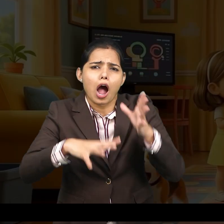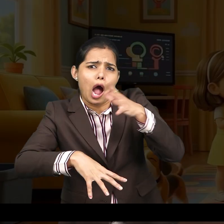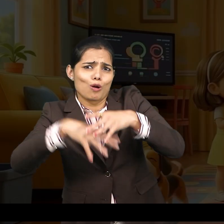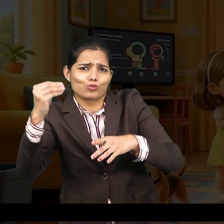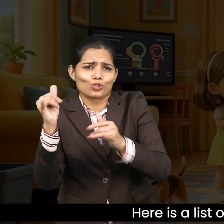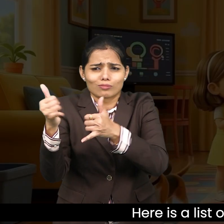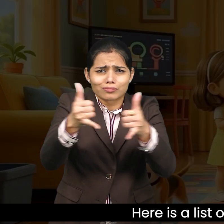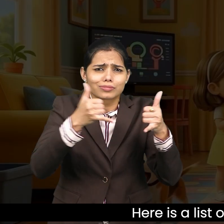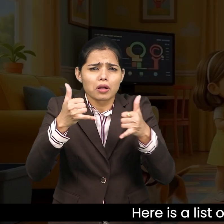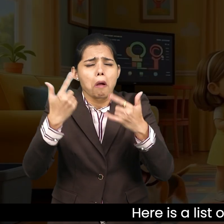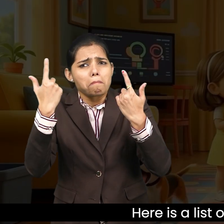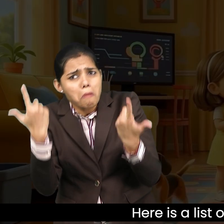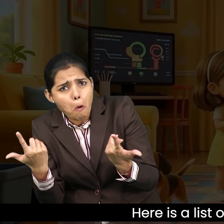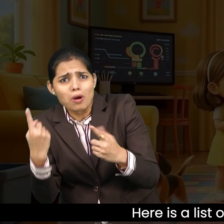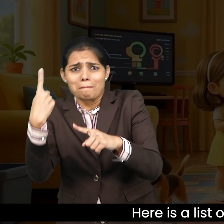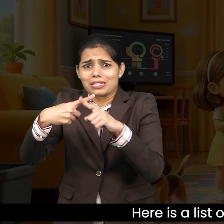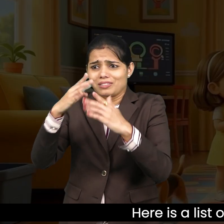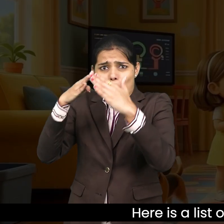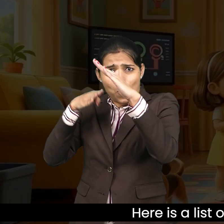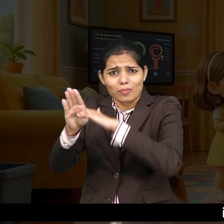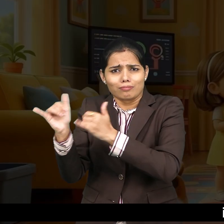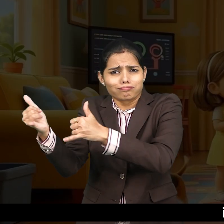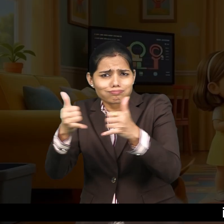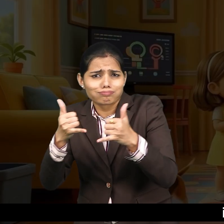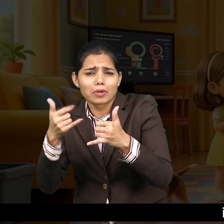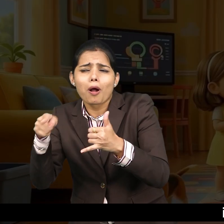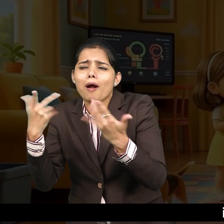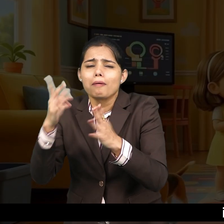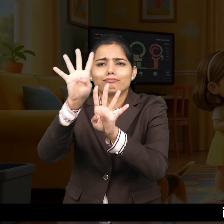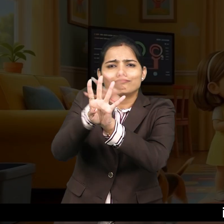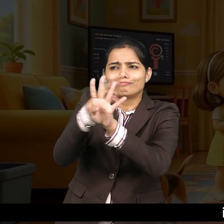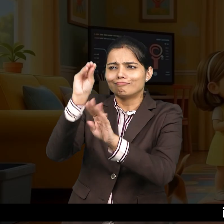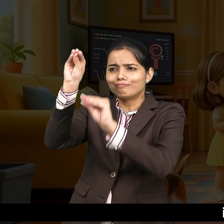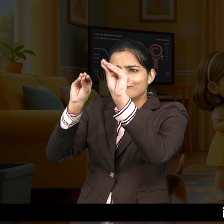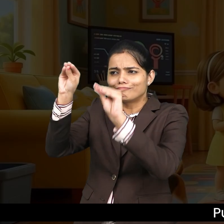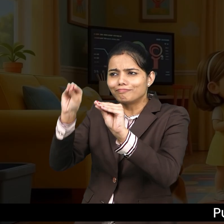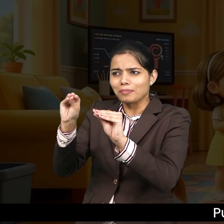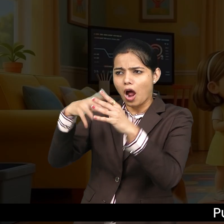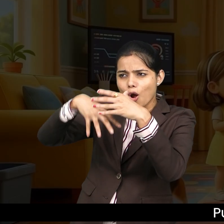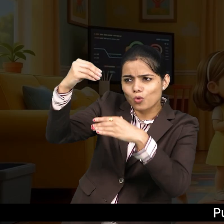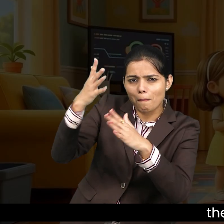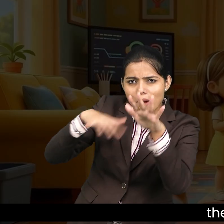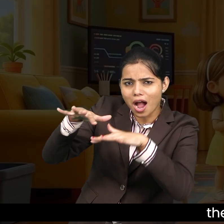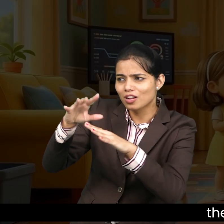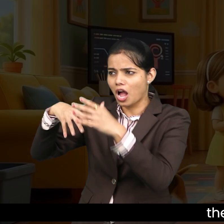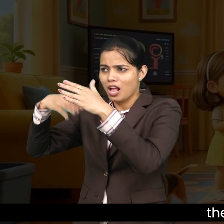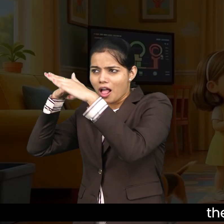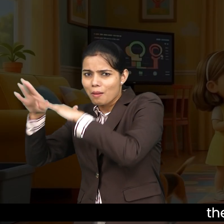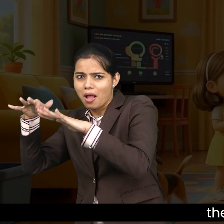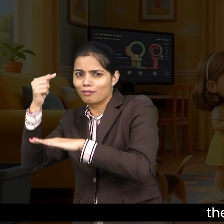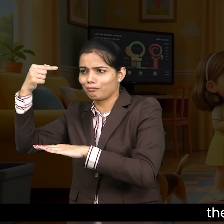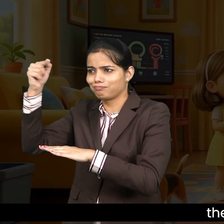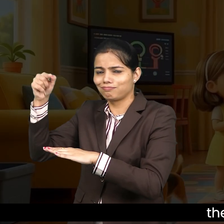Activity. Here is a list of some outdoor games and indoor games. Put a tick mark in the correct